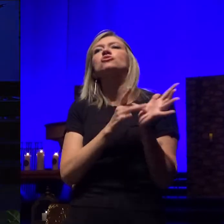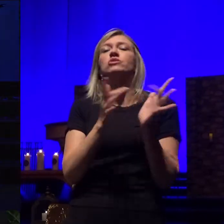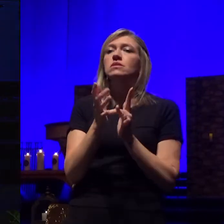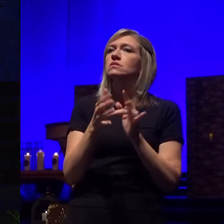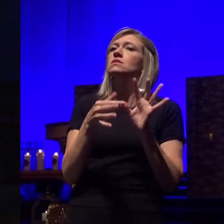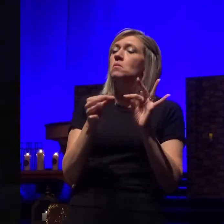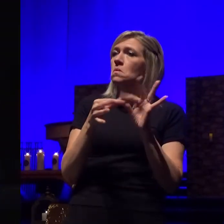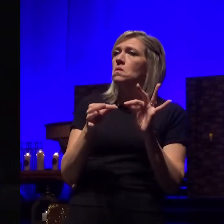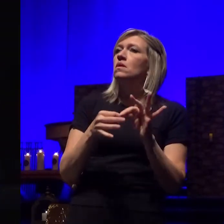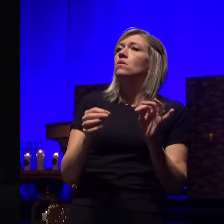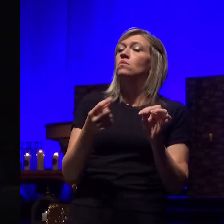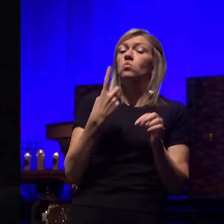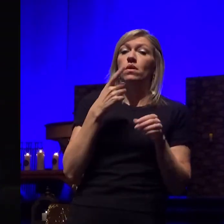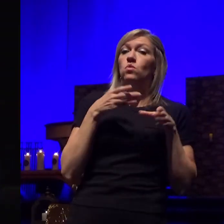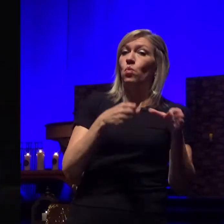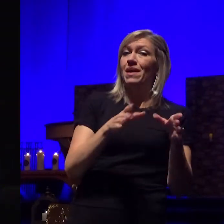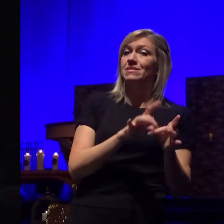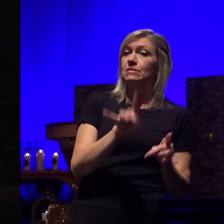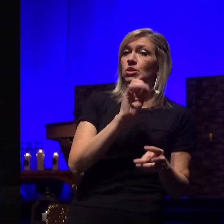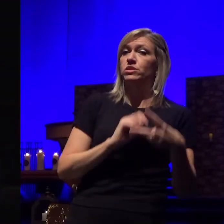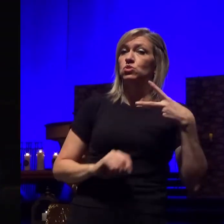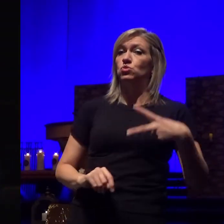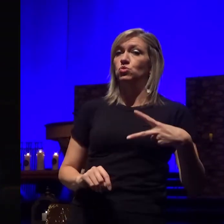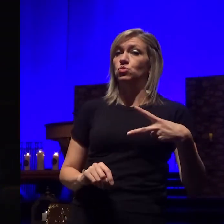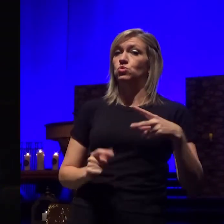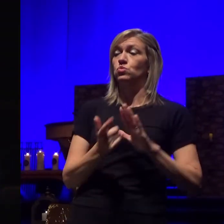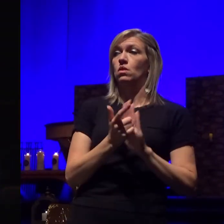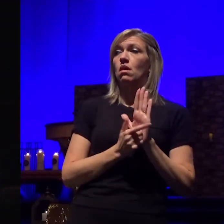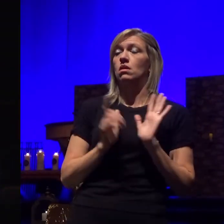when it comes to the way of the Spirit, there's only two laws.